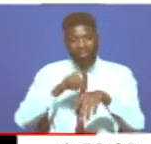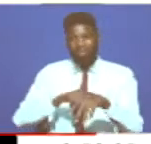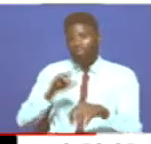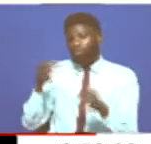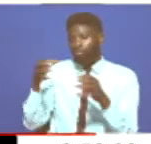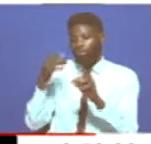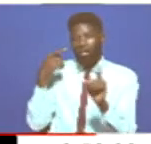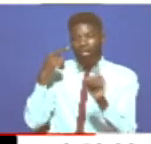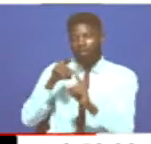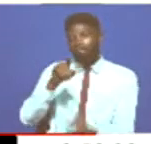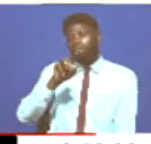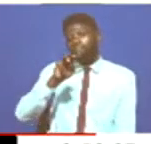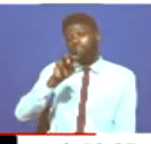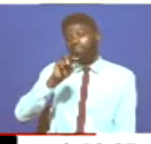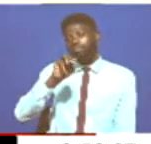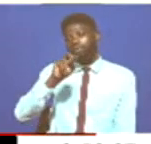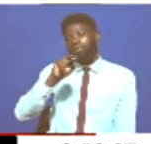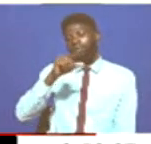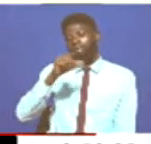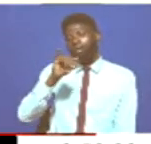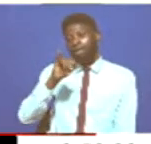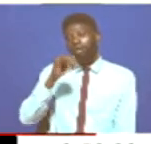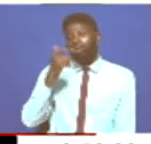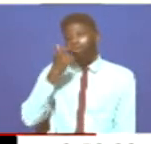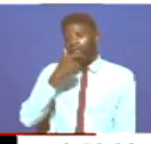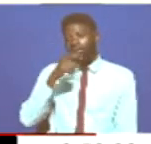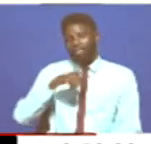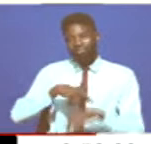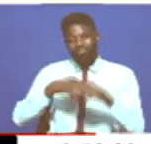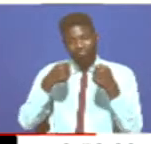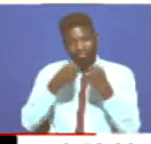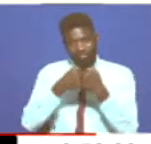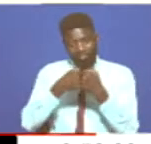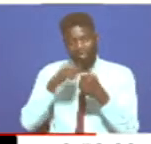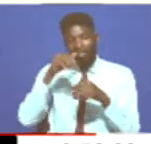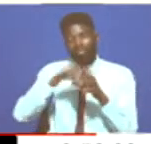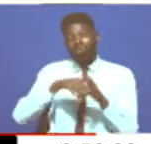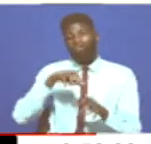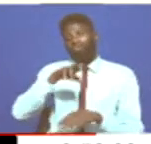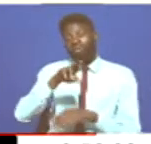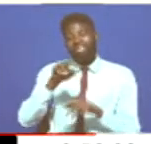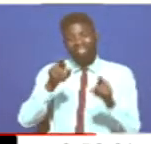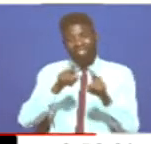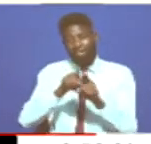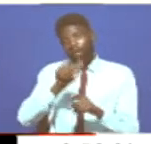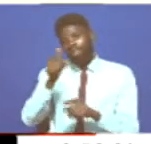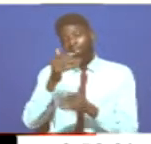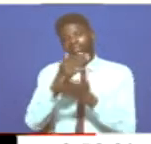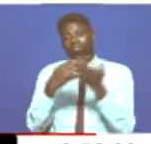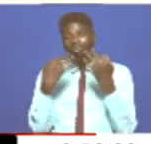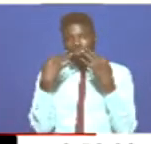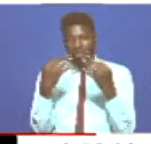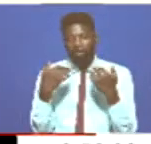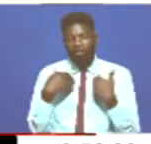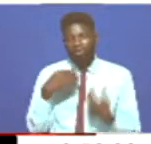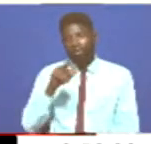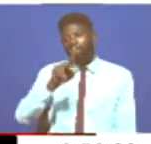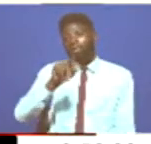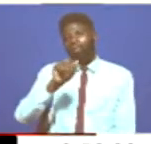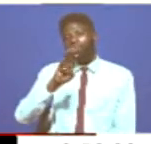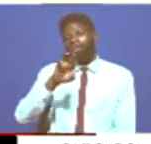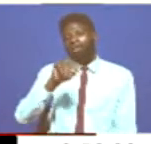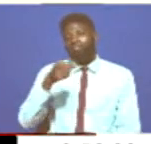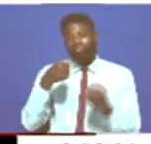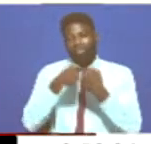Cup semi-finals first leg clash this weekend at the Den in Ruaka. In the other semi-final fixture, Kabras Sugar will face Strathmore